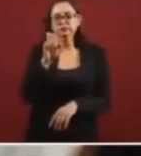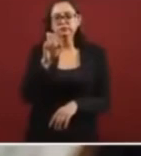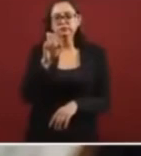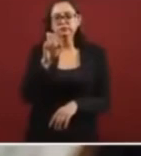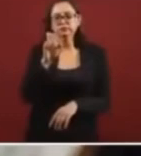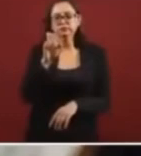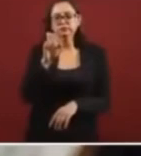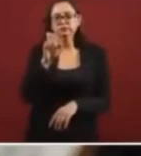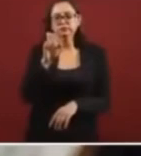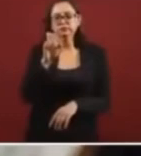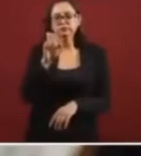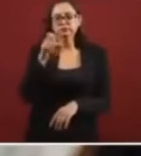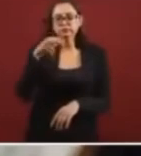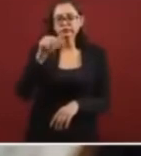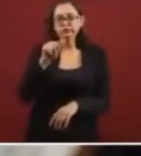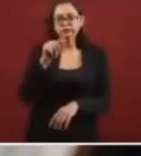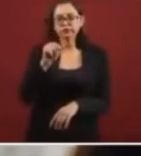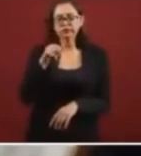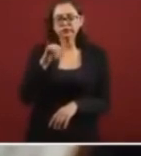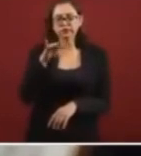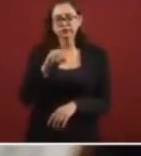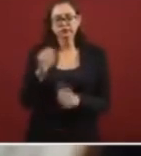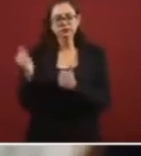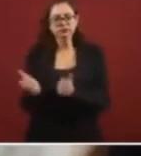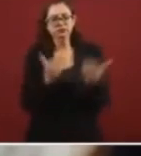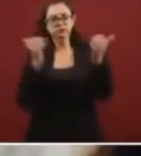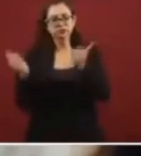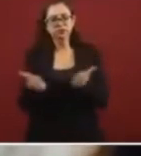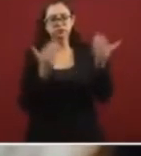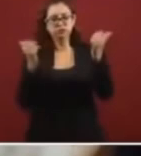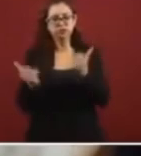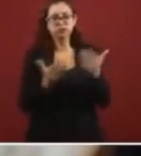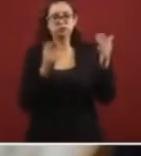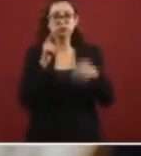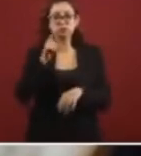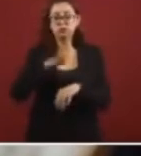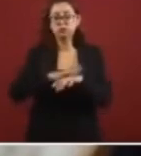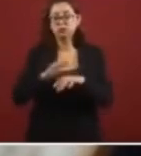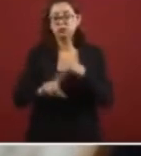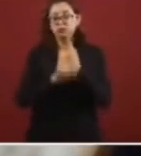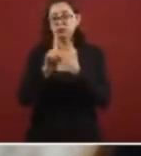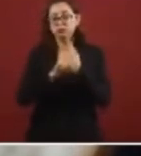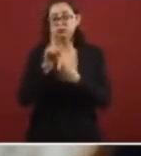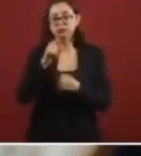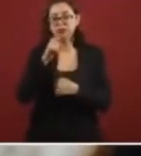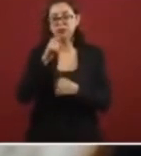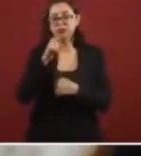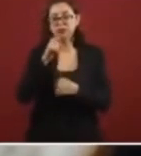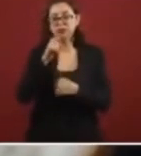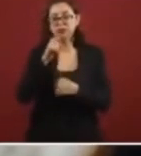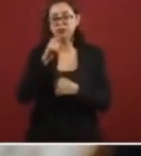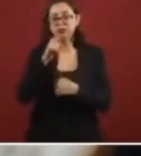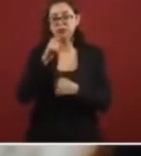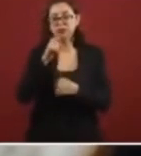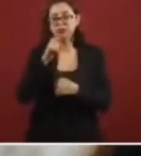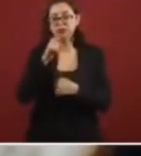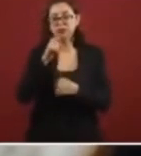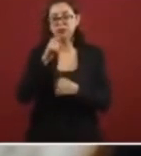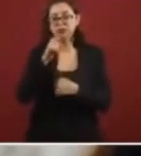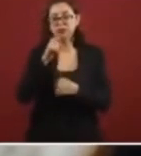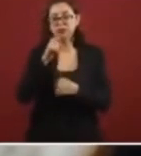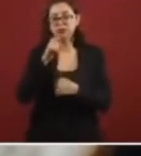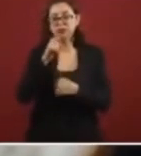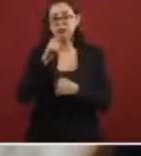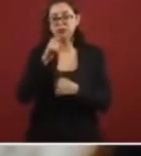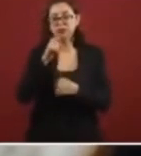from the Mexico to the U.S. Se ha convertido en una de las principales causas de muertes por sobredosis allá. And it has